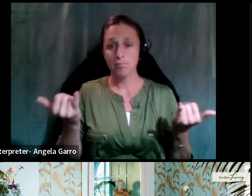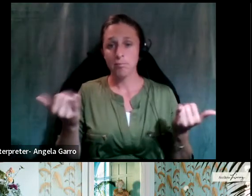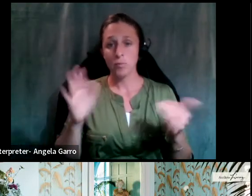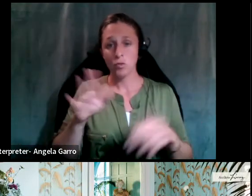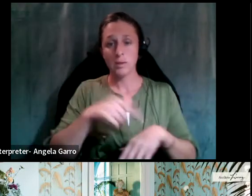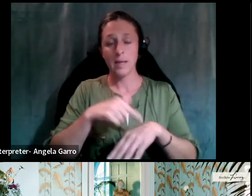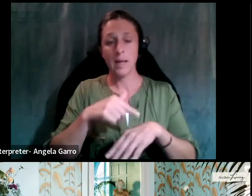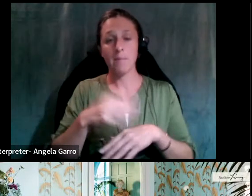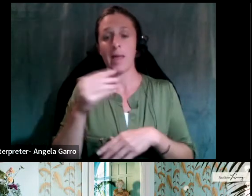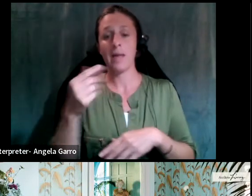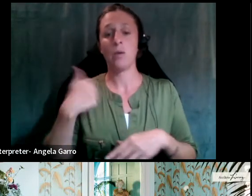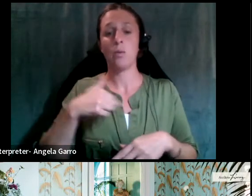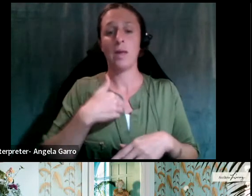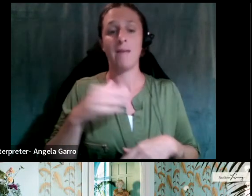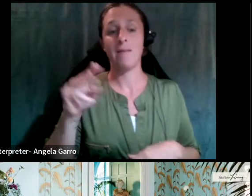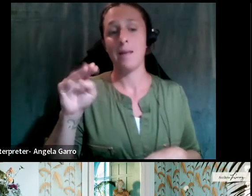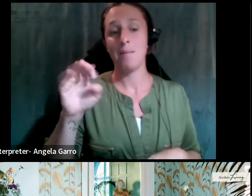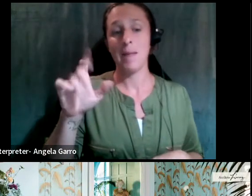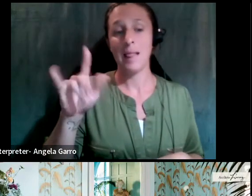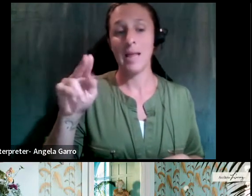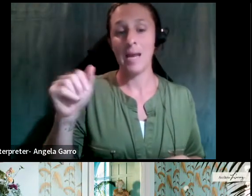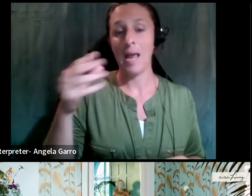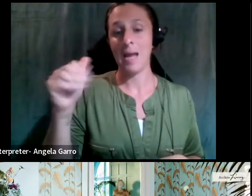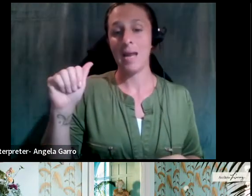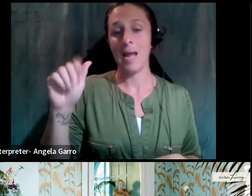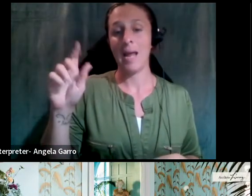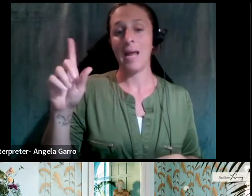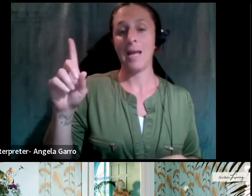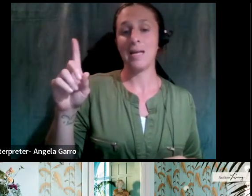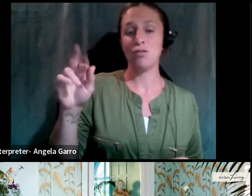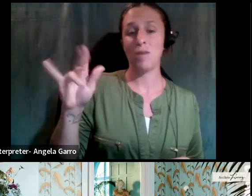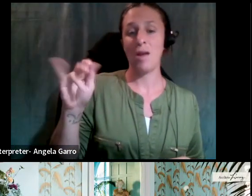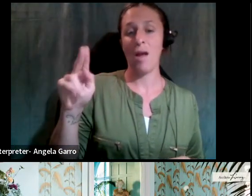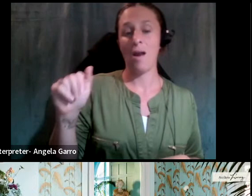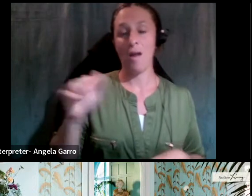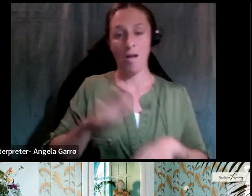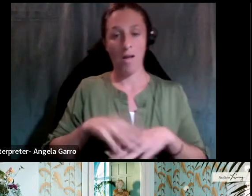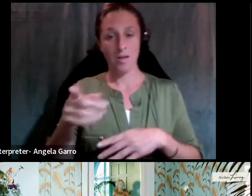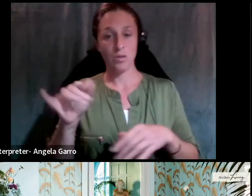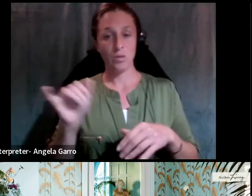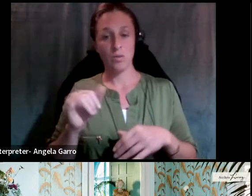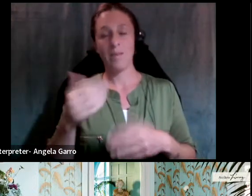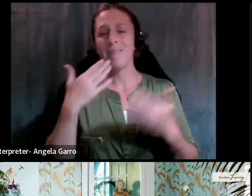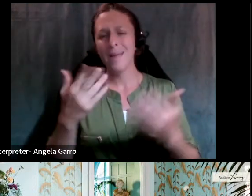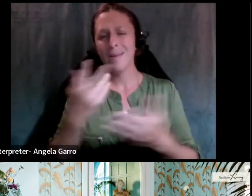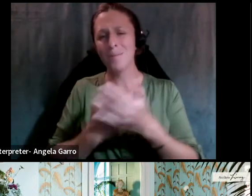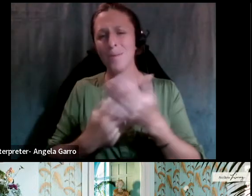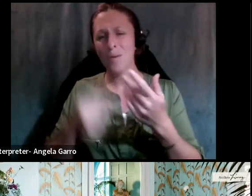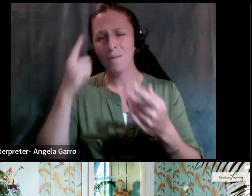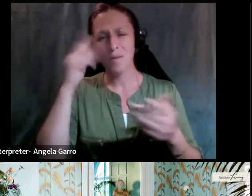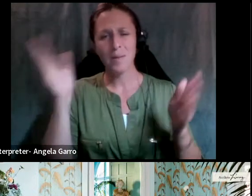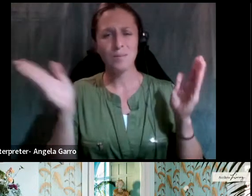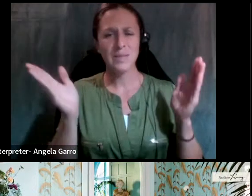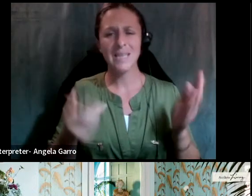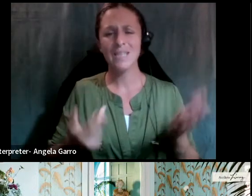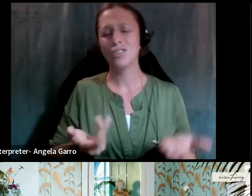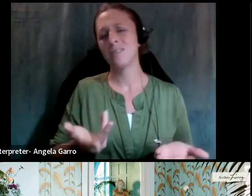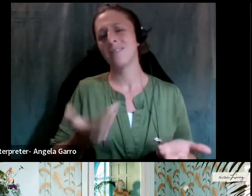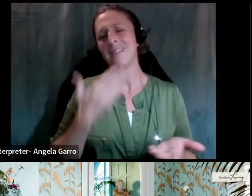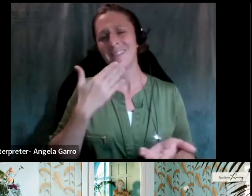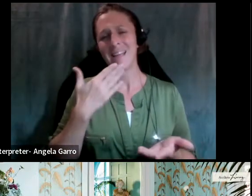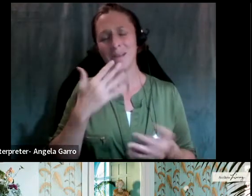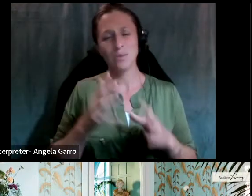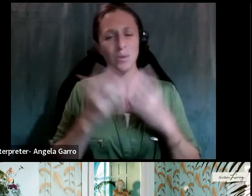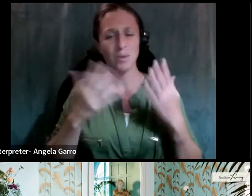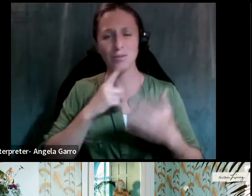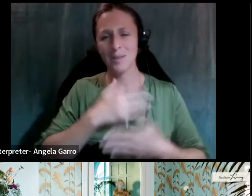we have Melina and Adriana on too, so they can. Yes. And I want to say thank you to both of you for your presentations. Really appreciate it. Thank you so